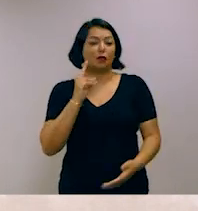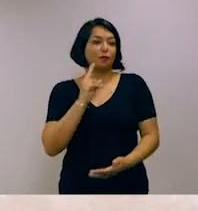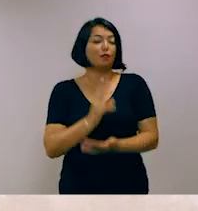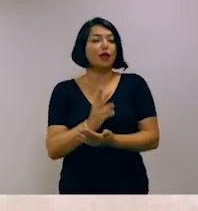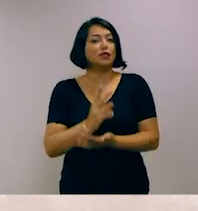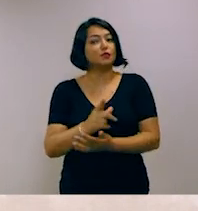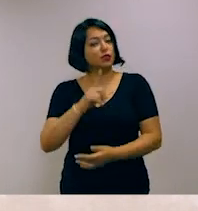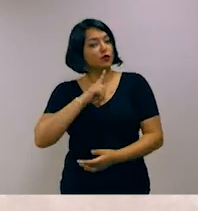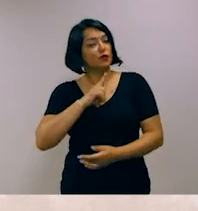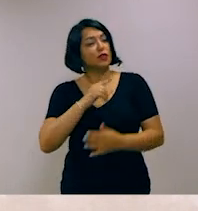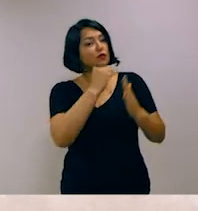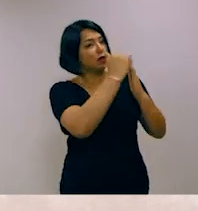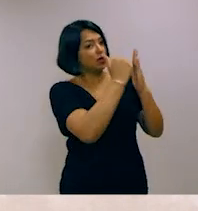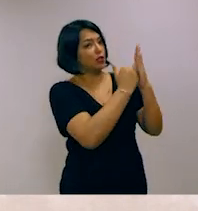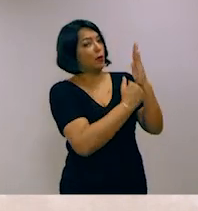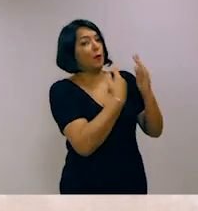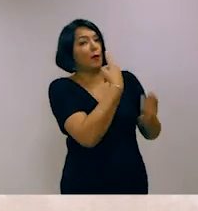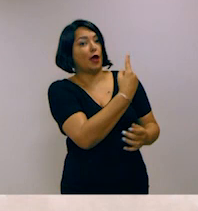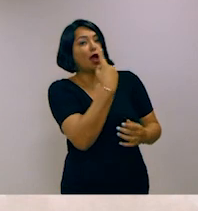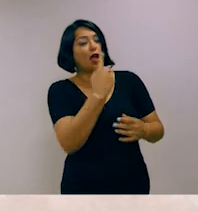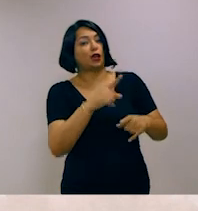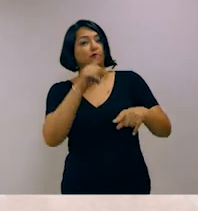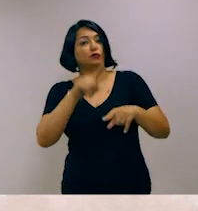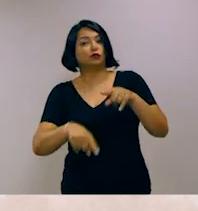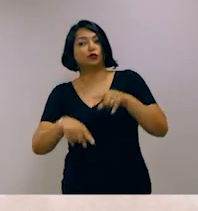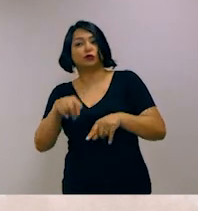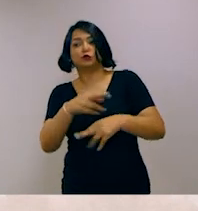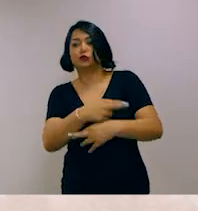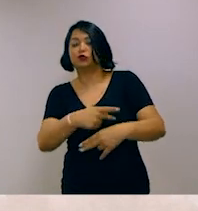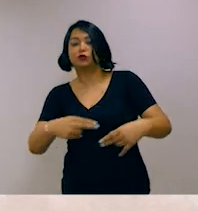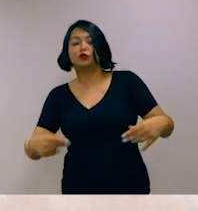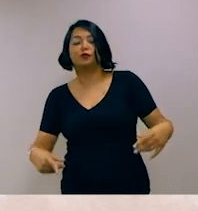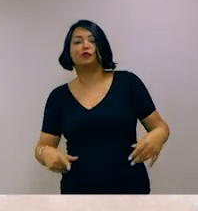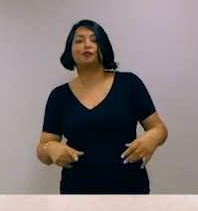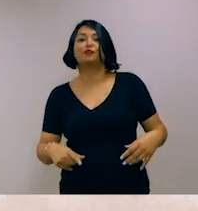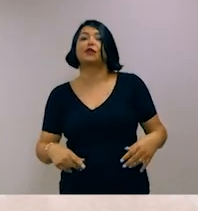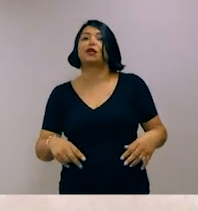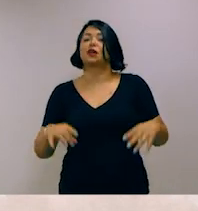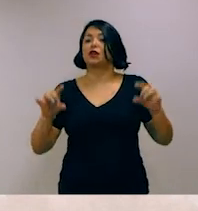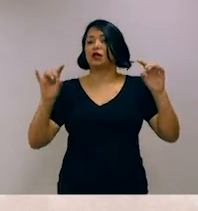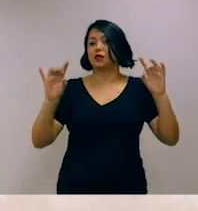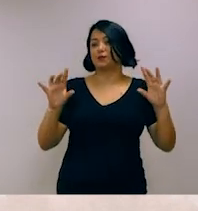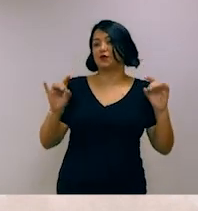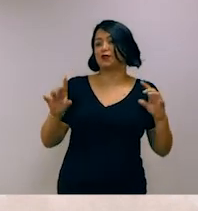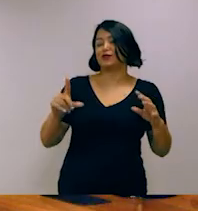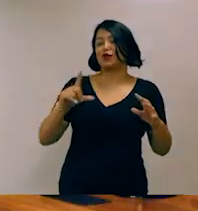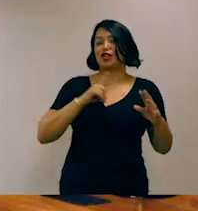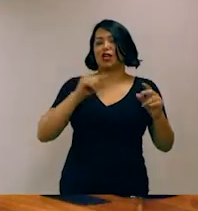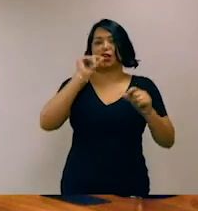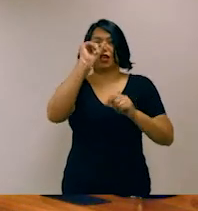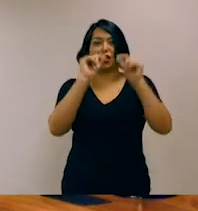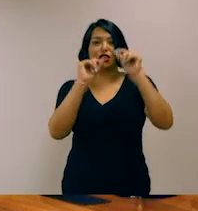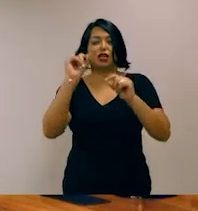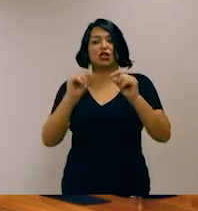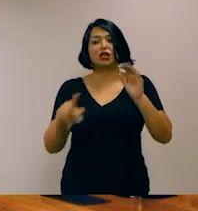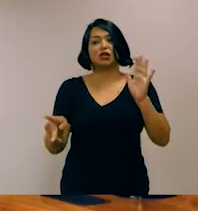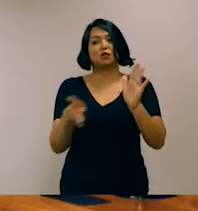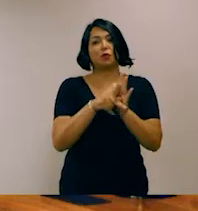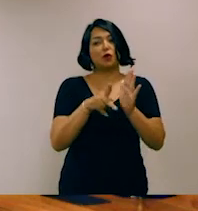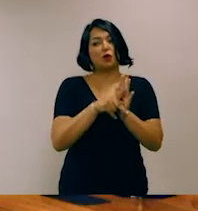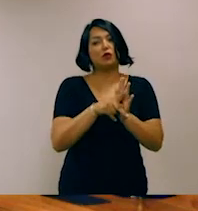Even if we had a classification for each specific product, we would have that the same product would have the